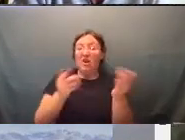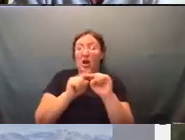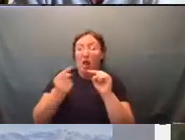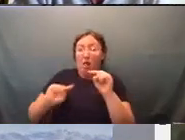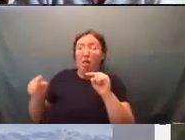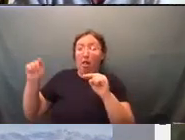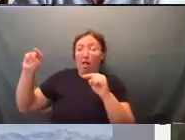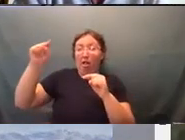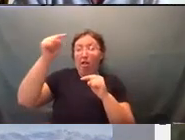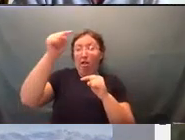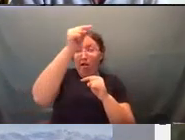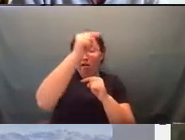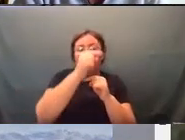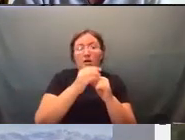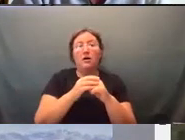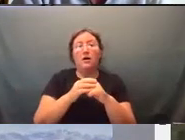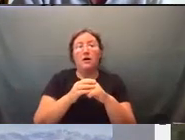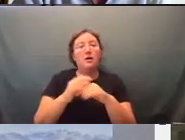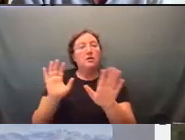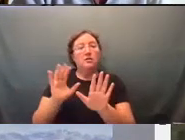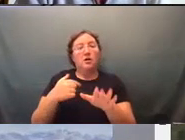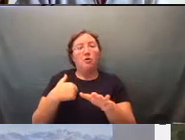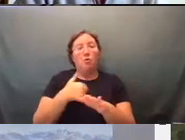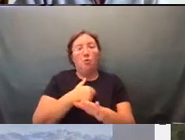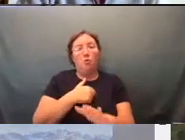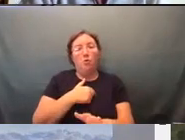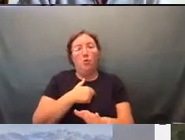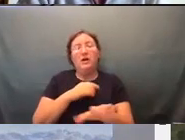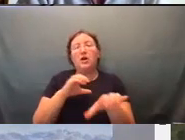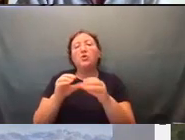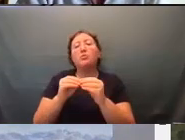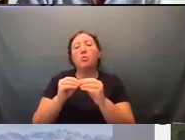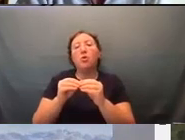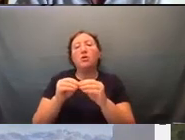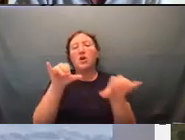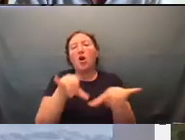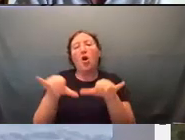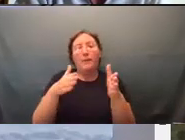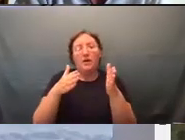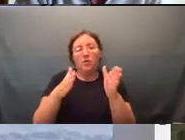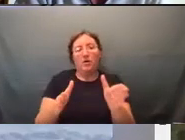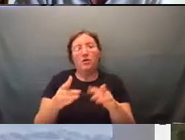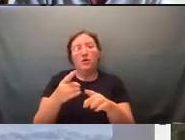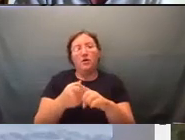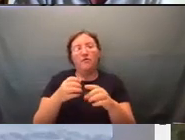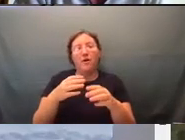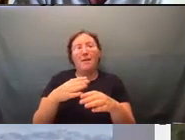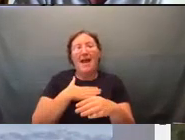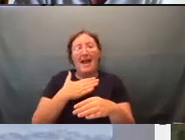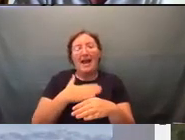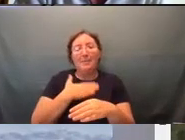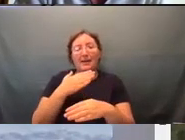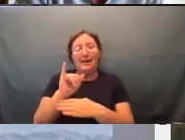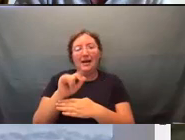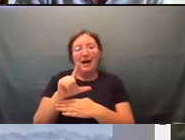from here, going around. But we're going to go with a more traditional route, leaving from Happy Isles Trailhead